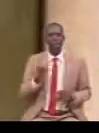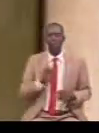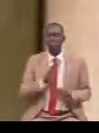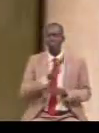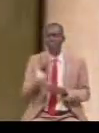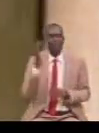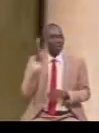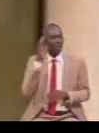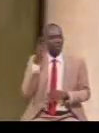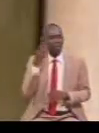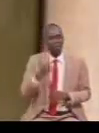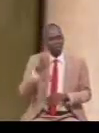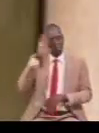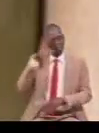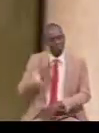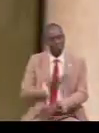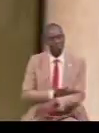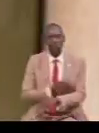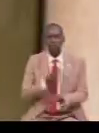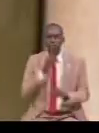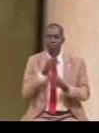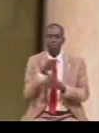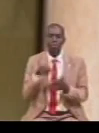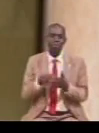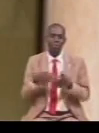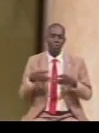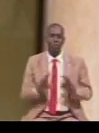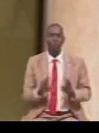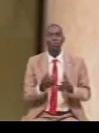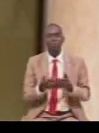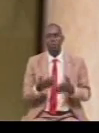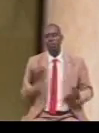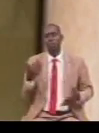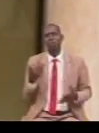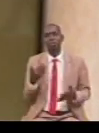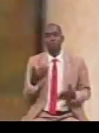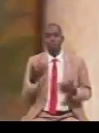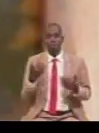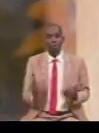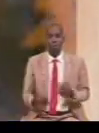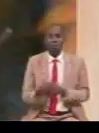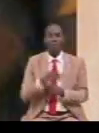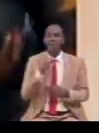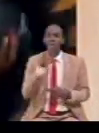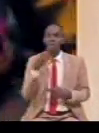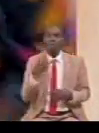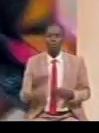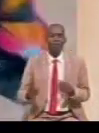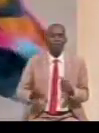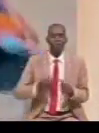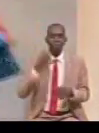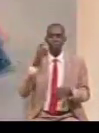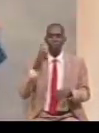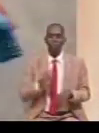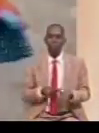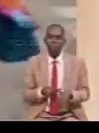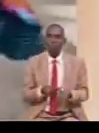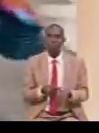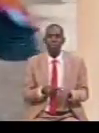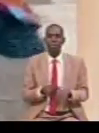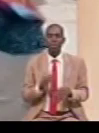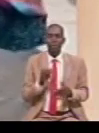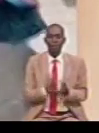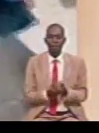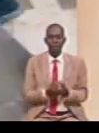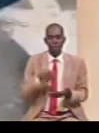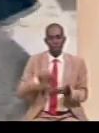respond to, how are you? All of you are here. Today is the first time Fifi was asked,